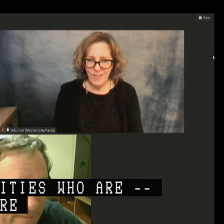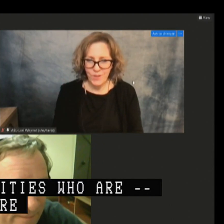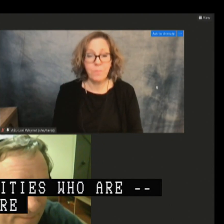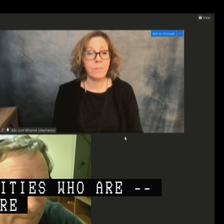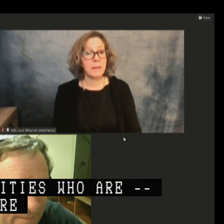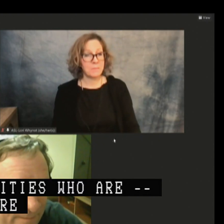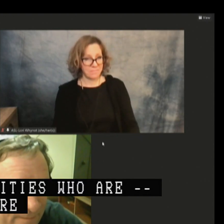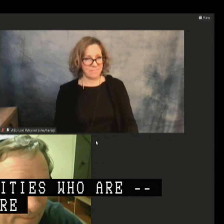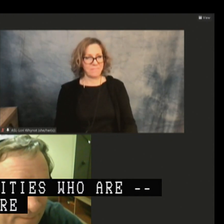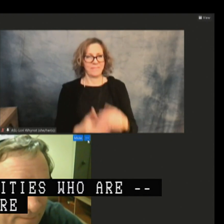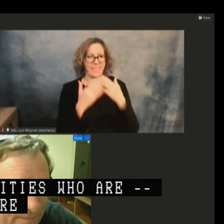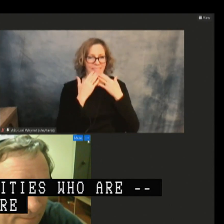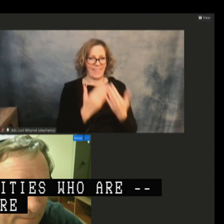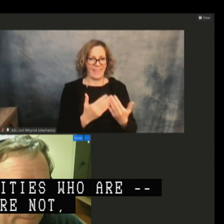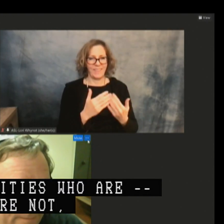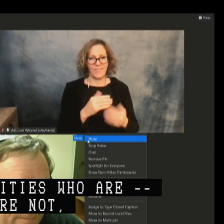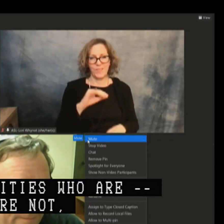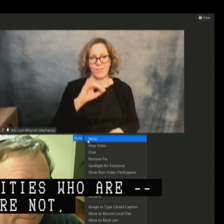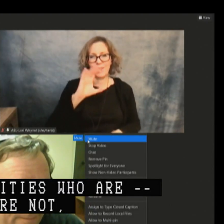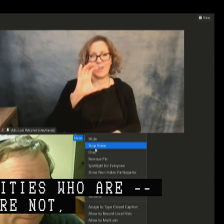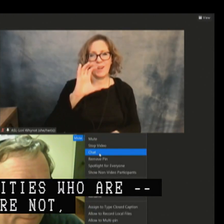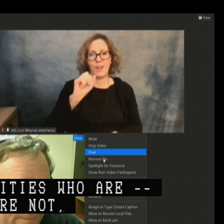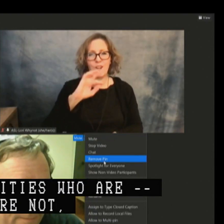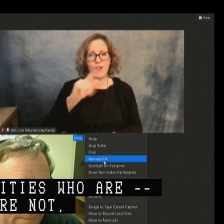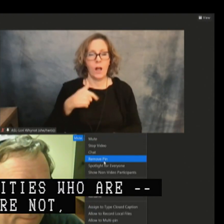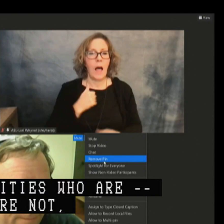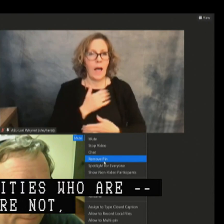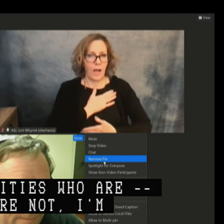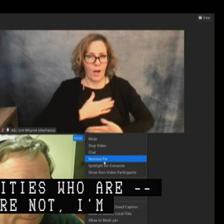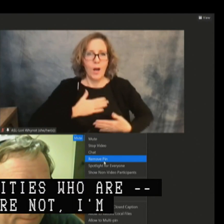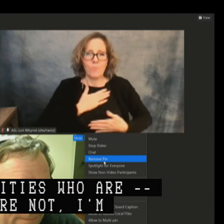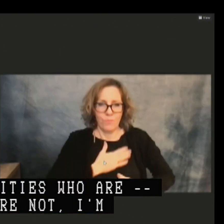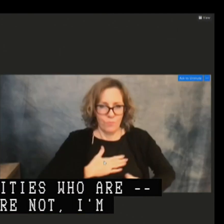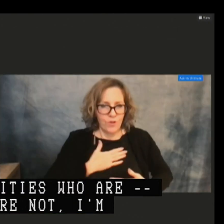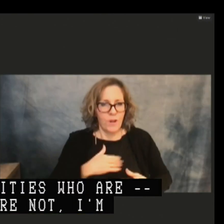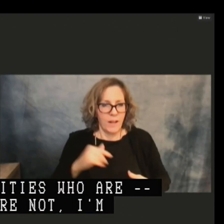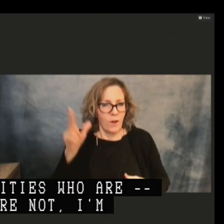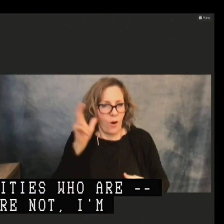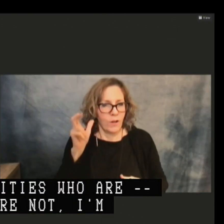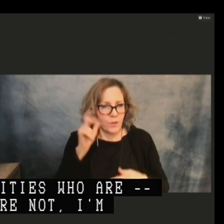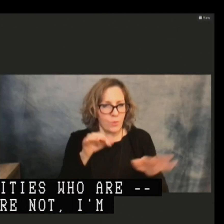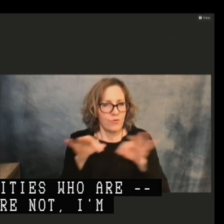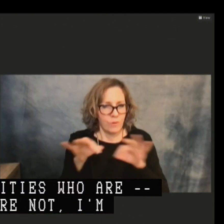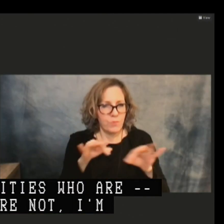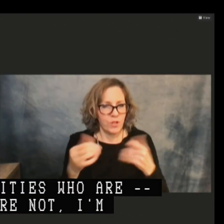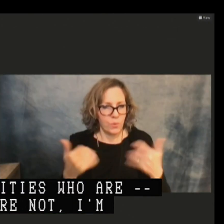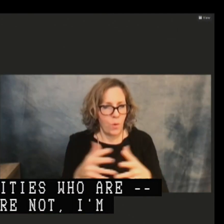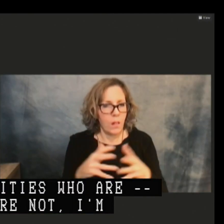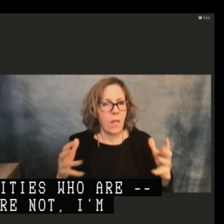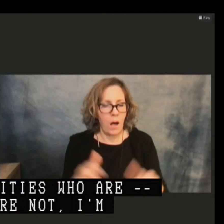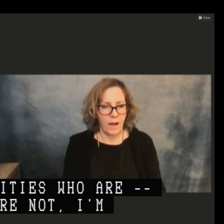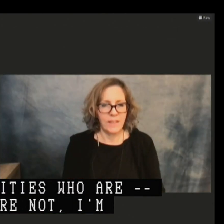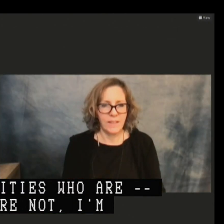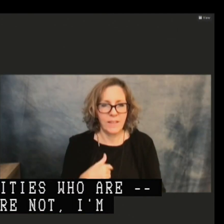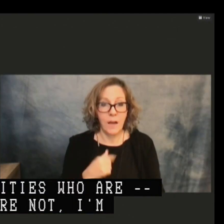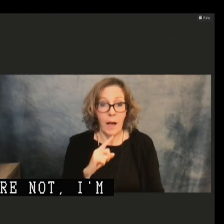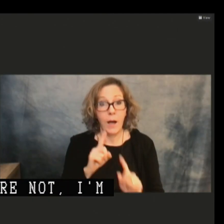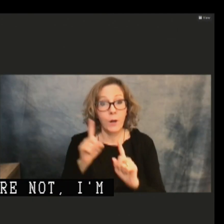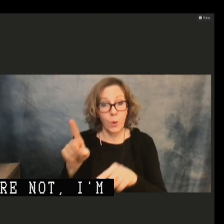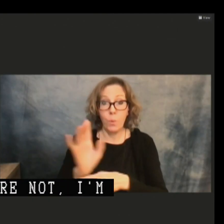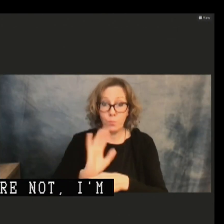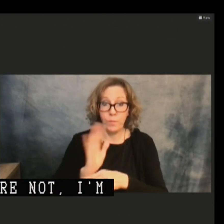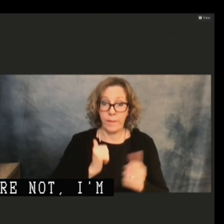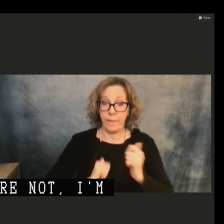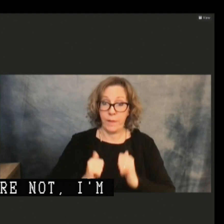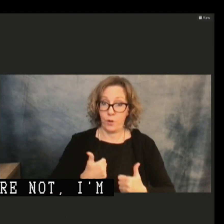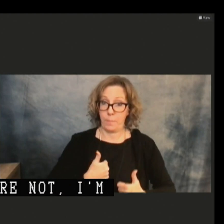Carl. I appreciate audio description very, very much. I always get the headset when I go to the movie theater